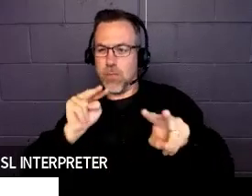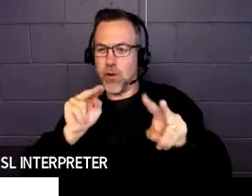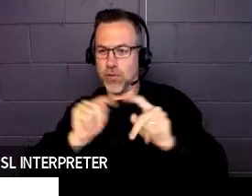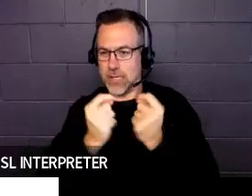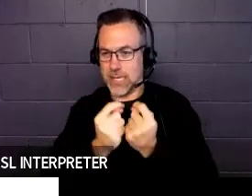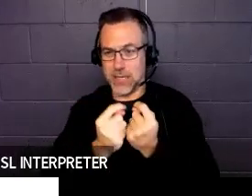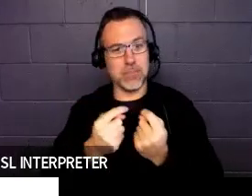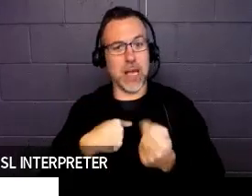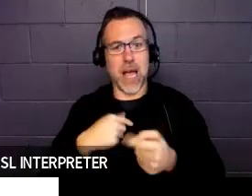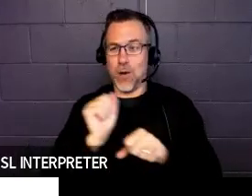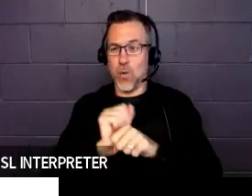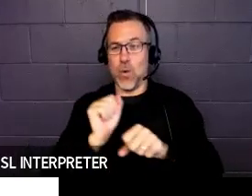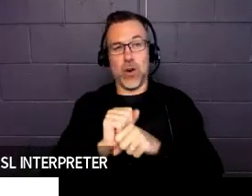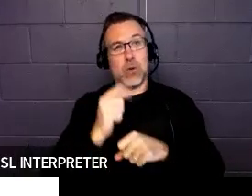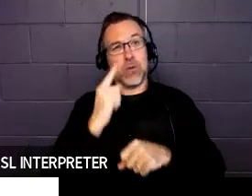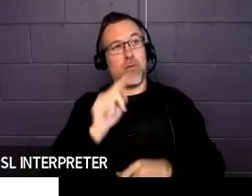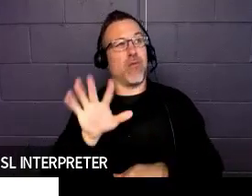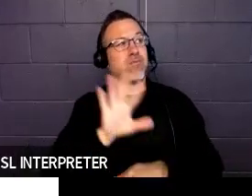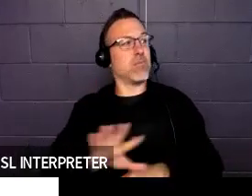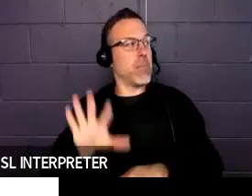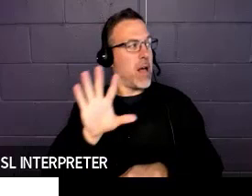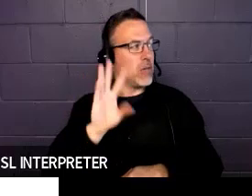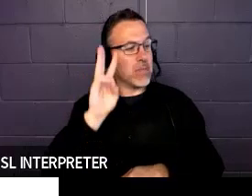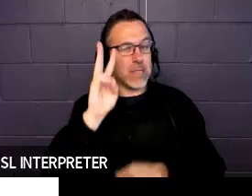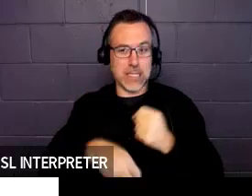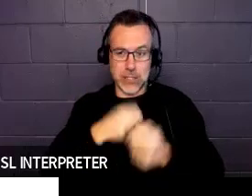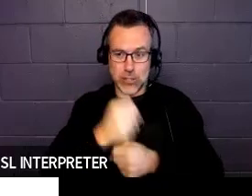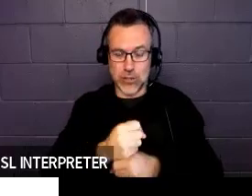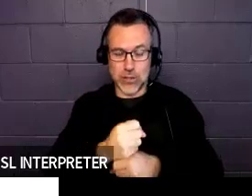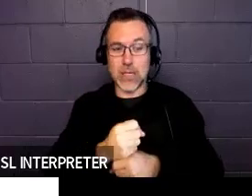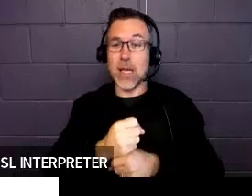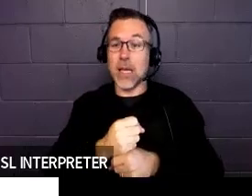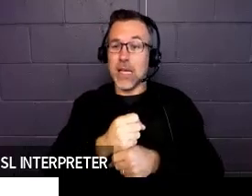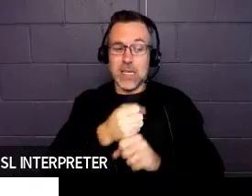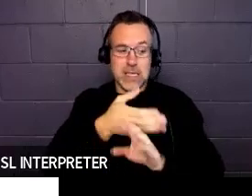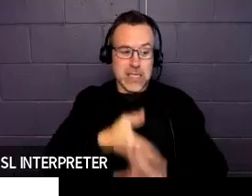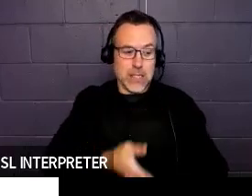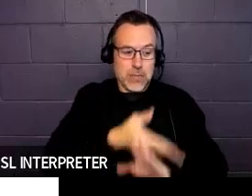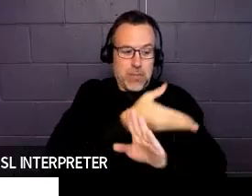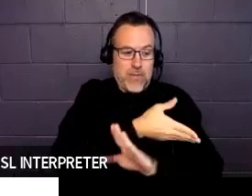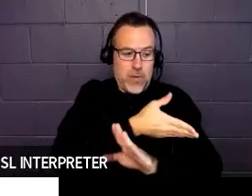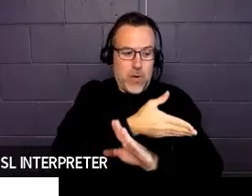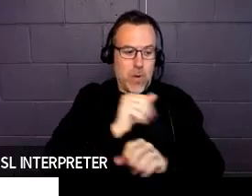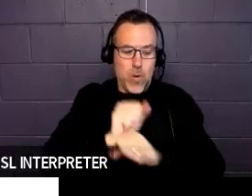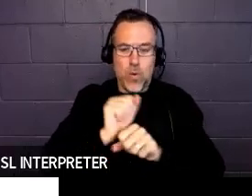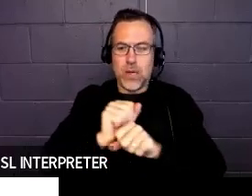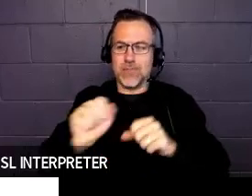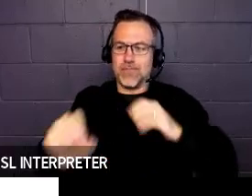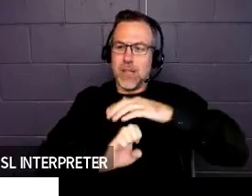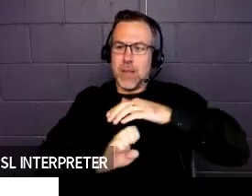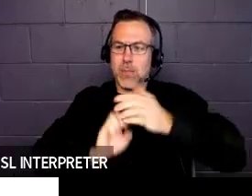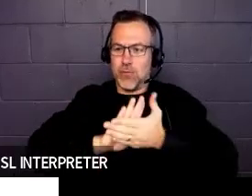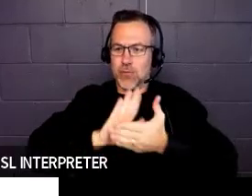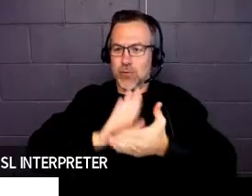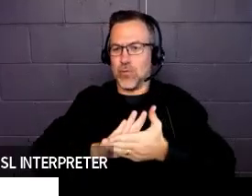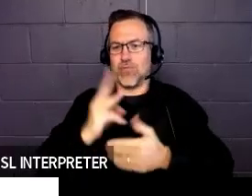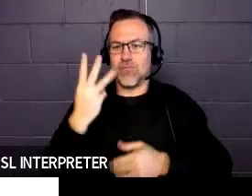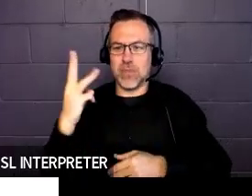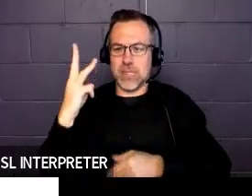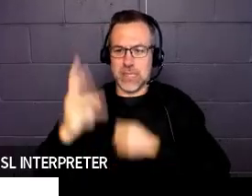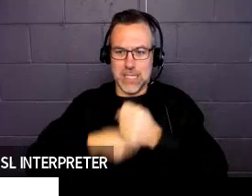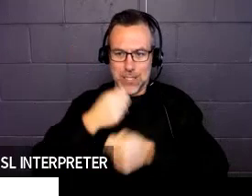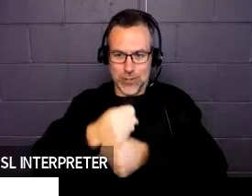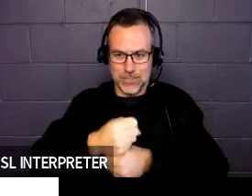this department for about 6 years. And prior to that, I worked in an elementary school for 16 years. Thank